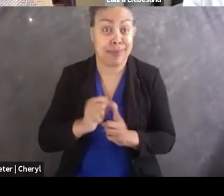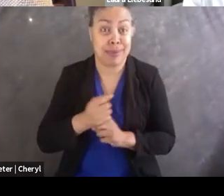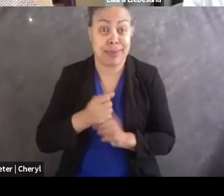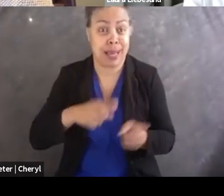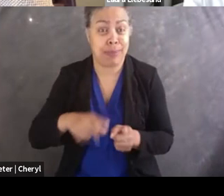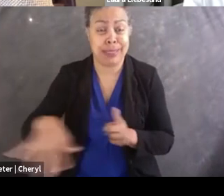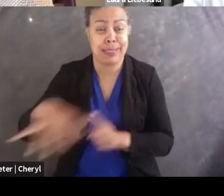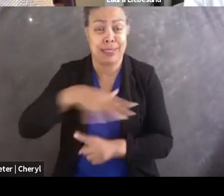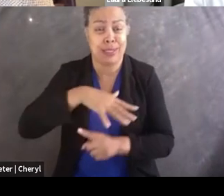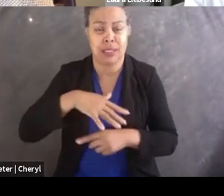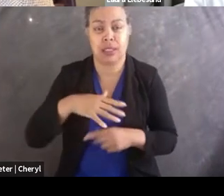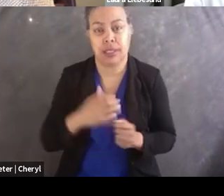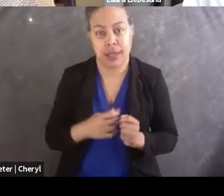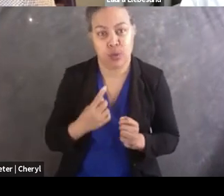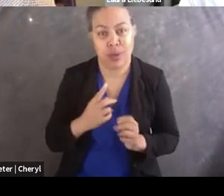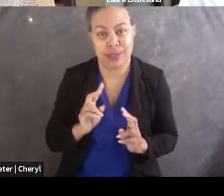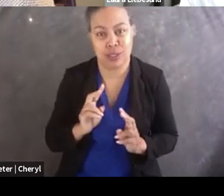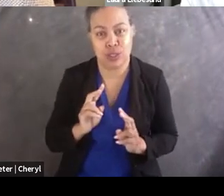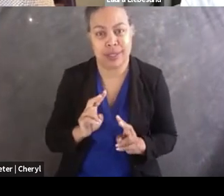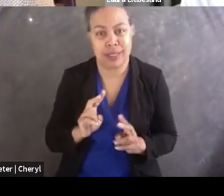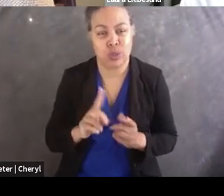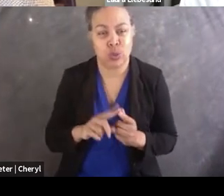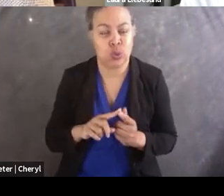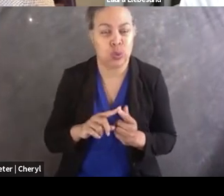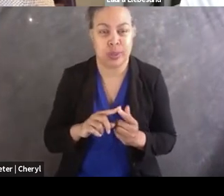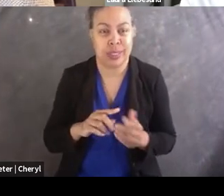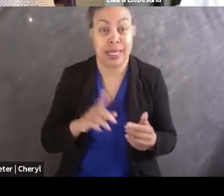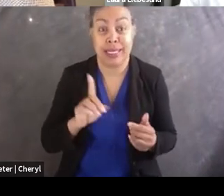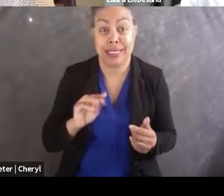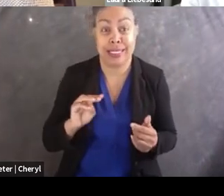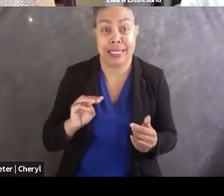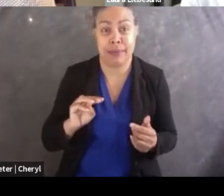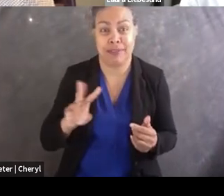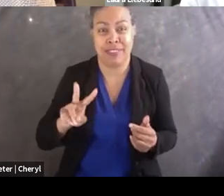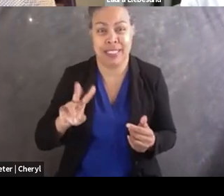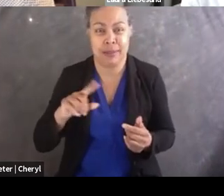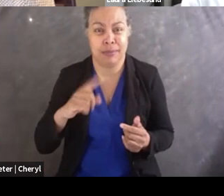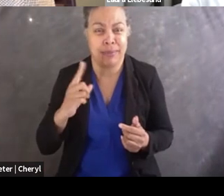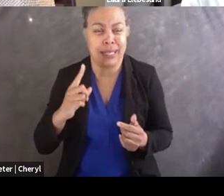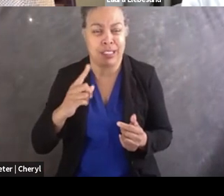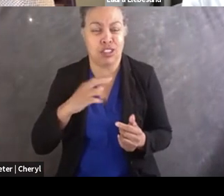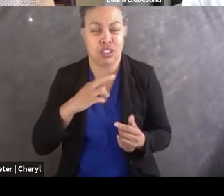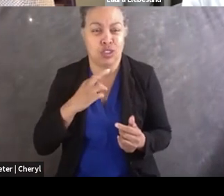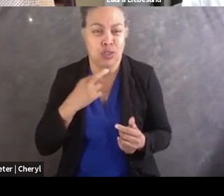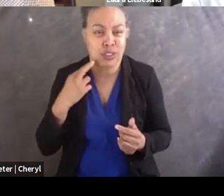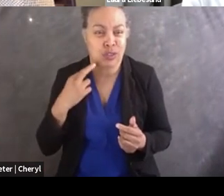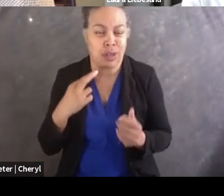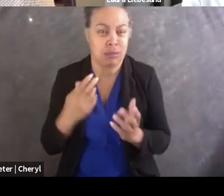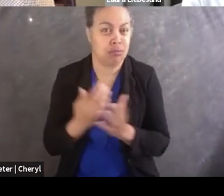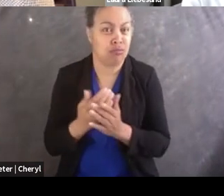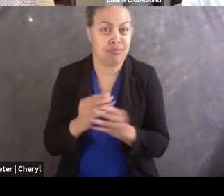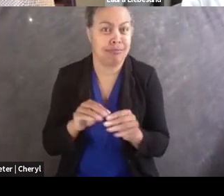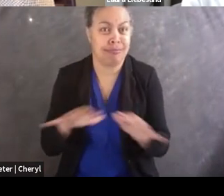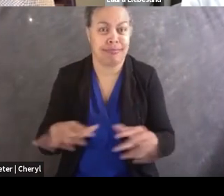obviously, everyone is looking forward to another DMV Black Restaurant Week coming up. So,